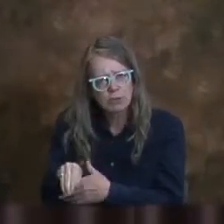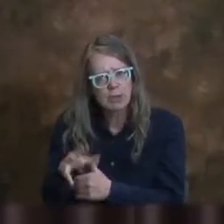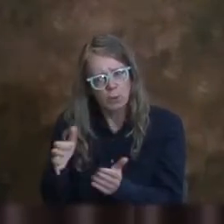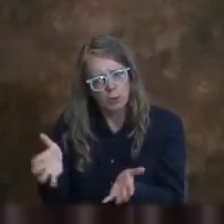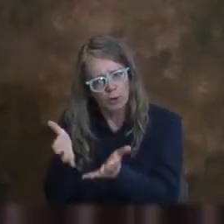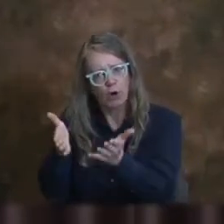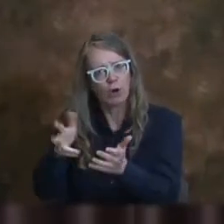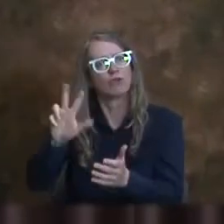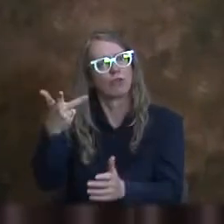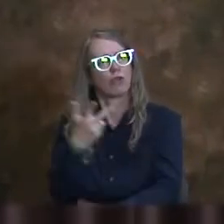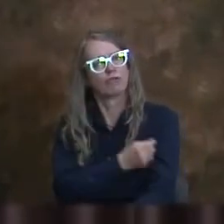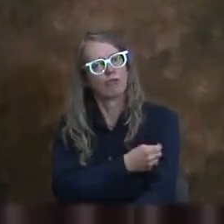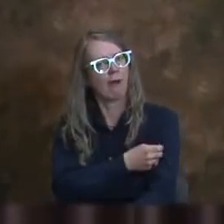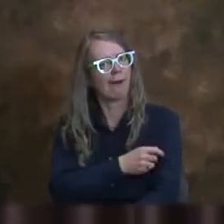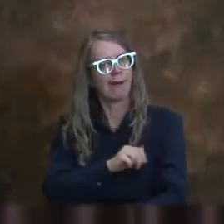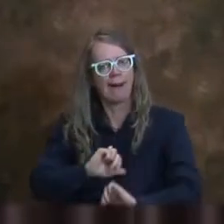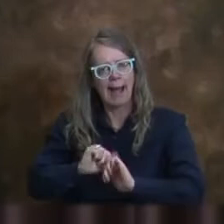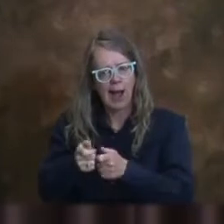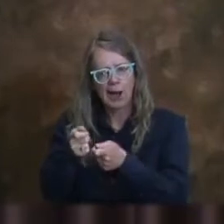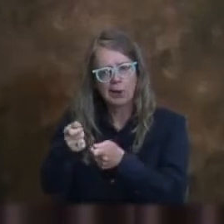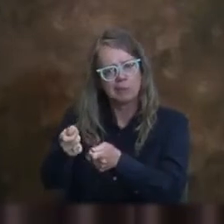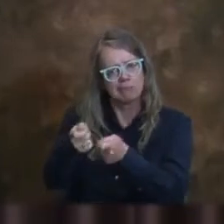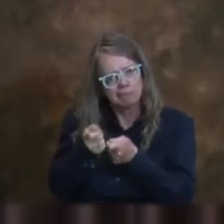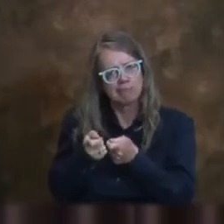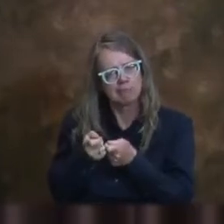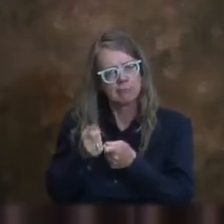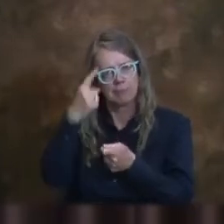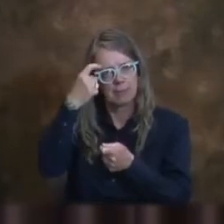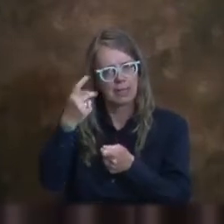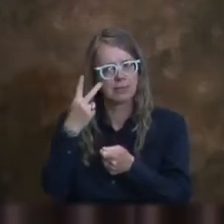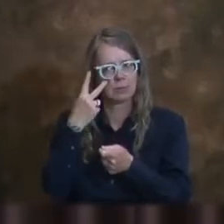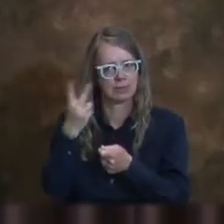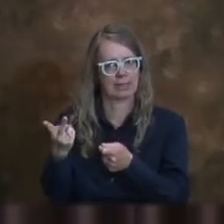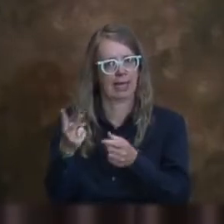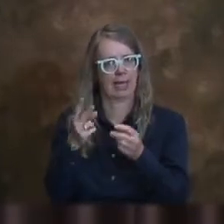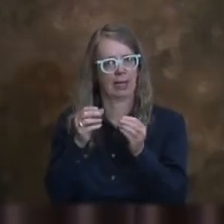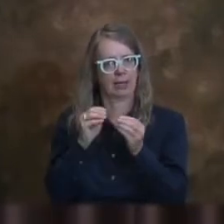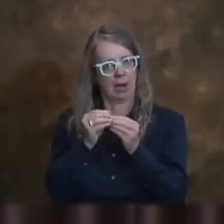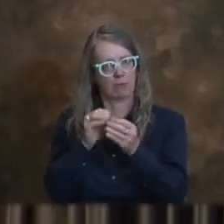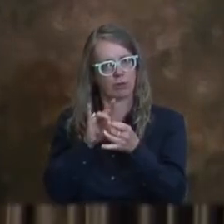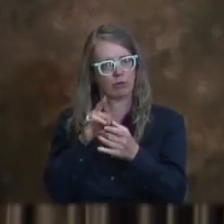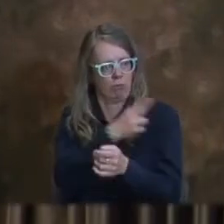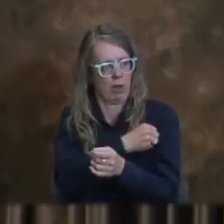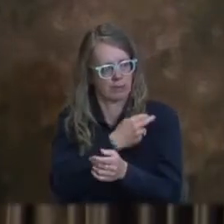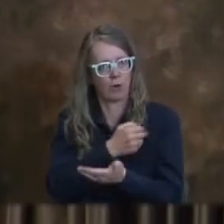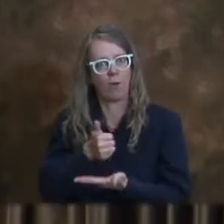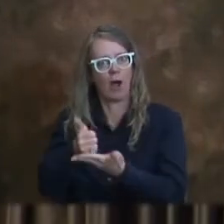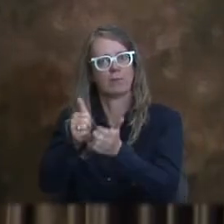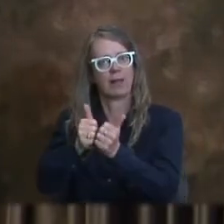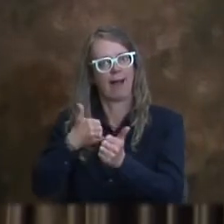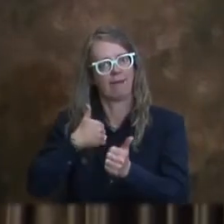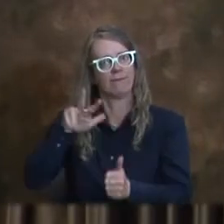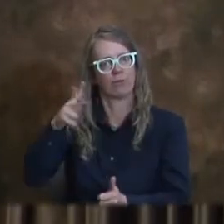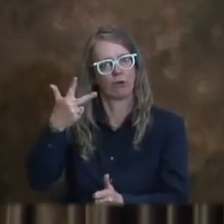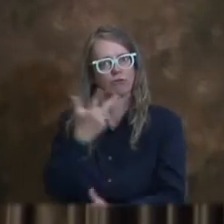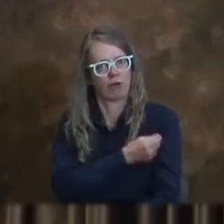booster because clearly we're seeing that helps. Absolutely. So thanks for the question and the inquiry. So I